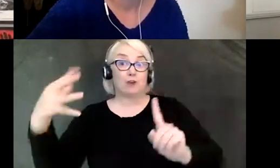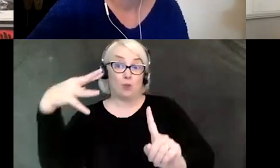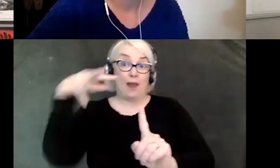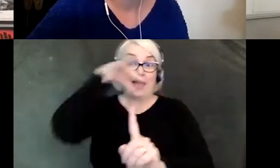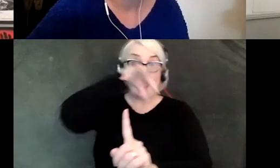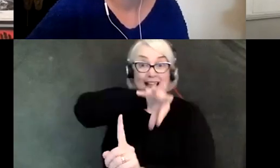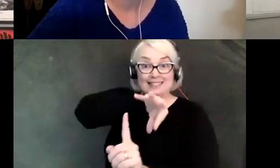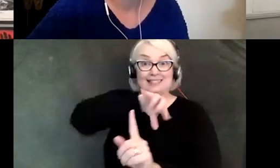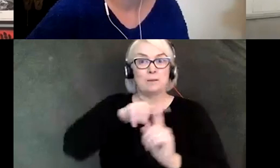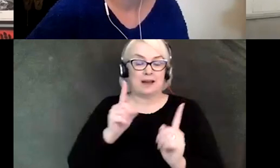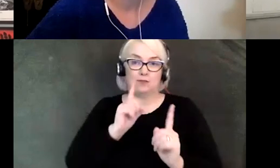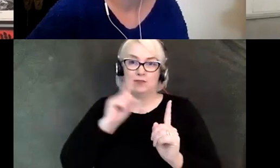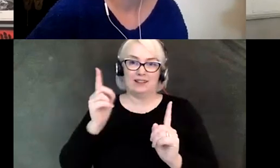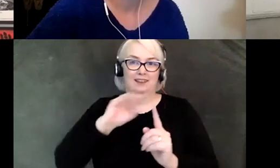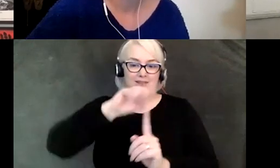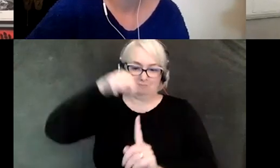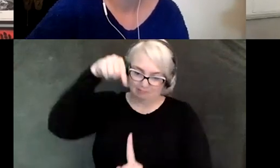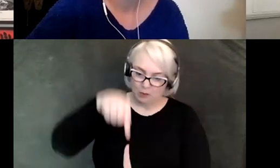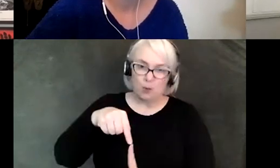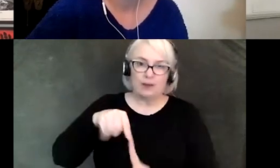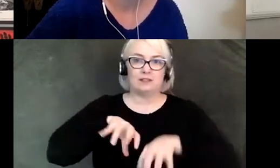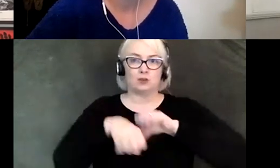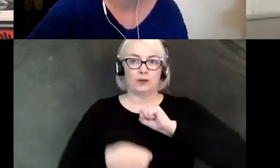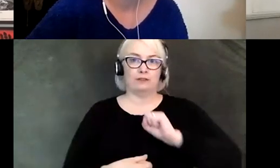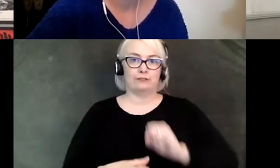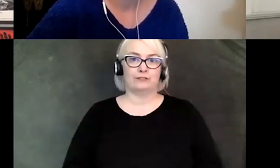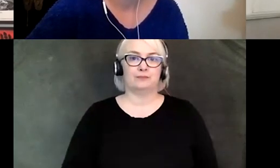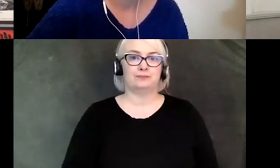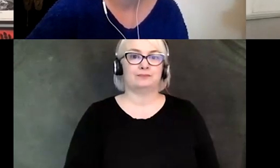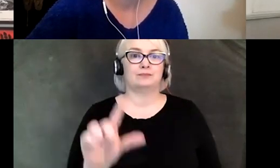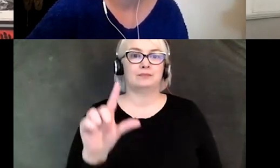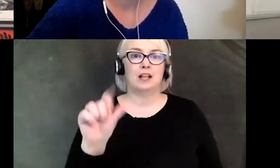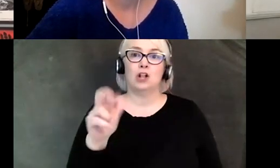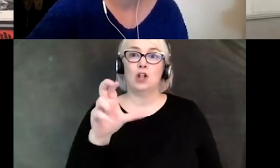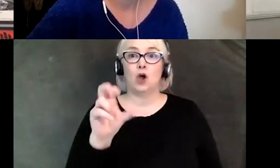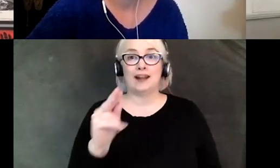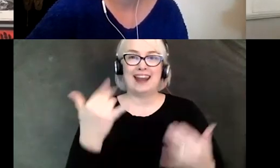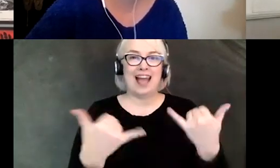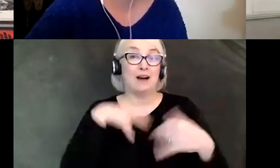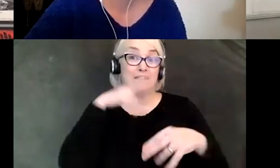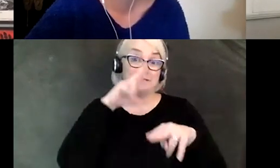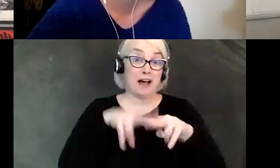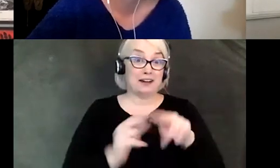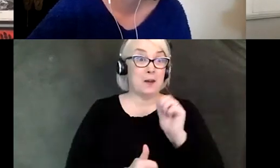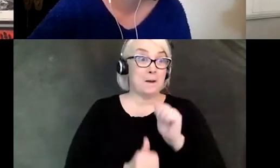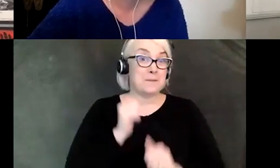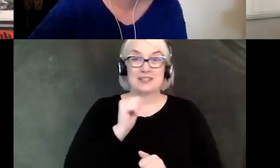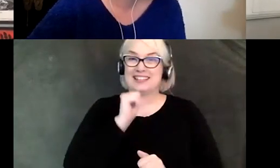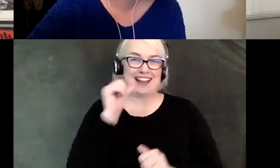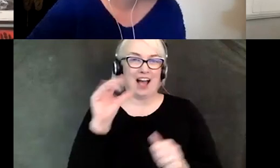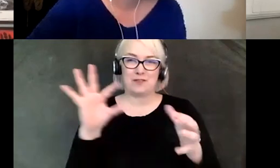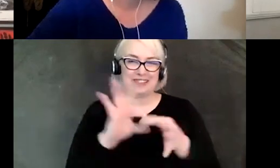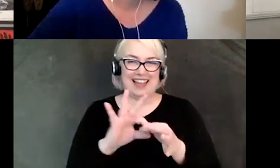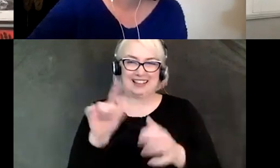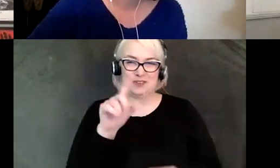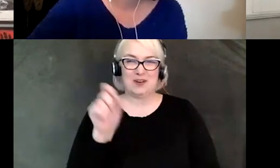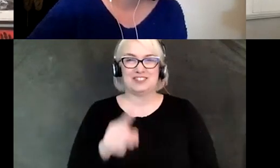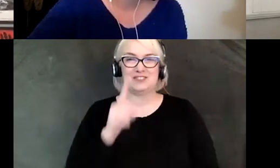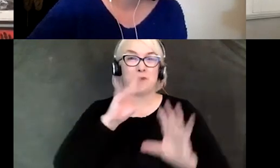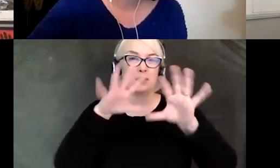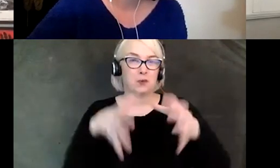about grief. Wow. And now a fun, mostly unrelated question for the group, if you'll permit me.